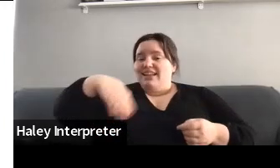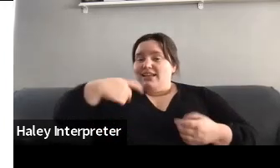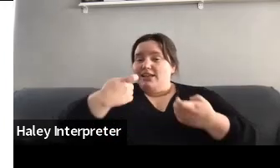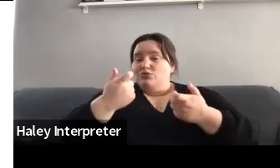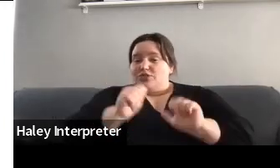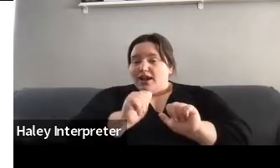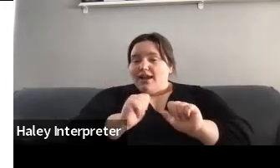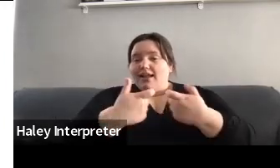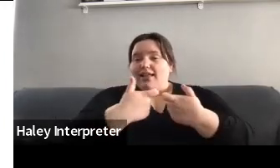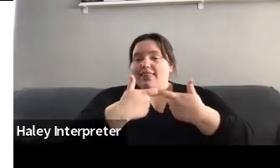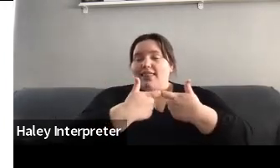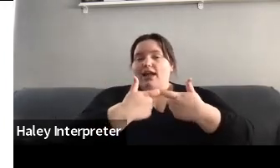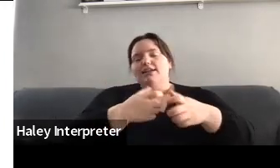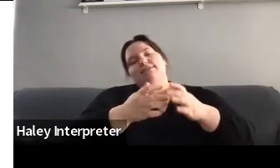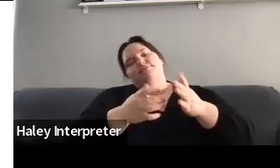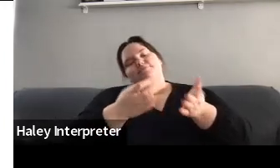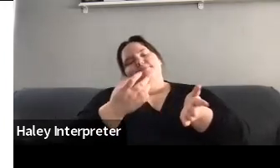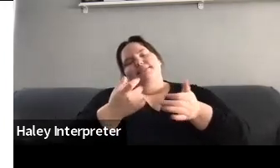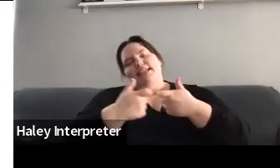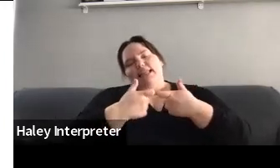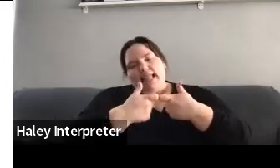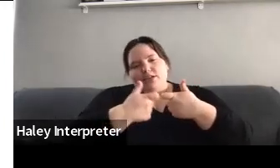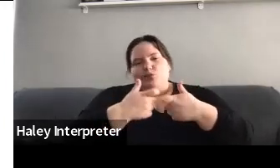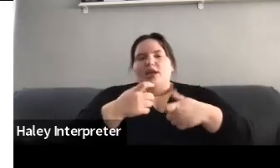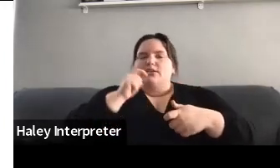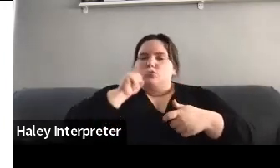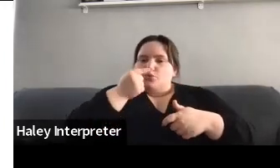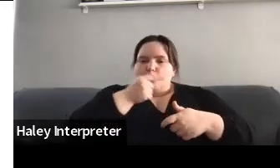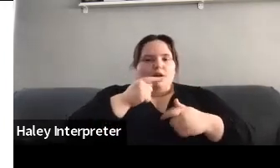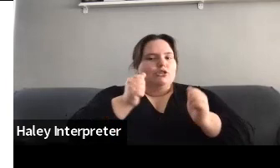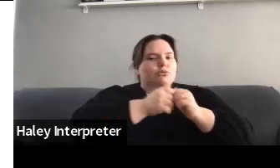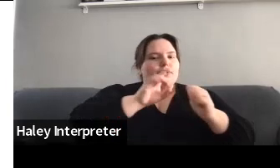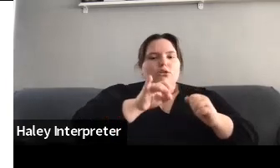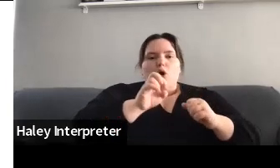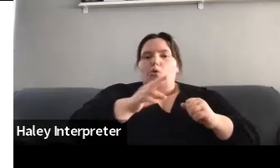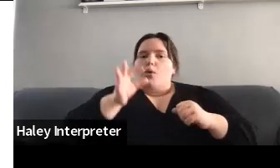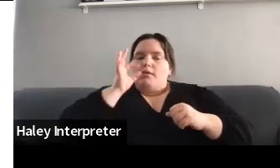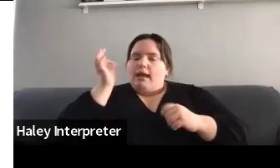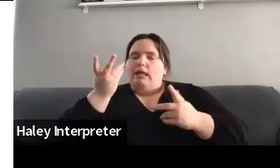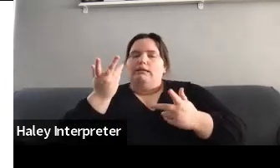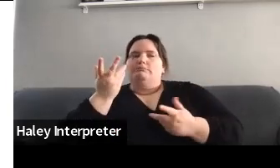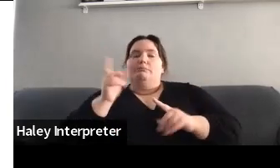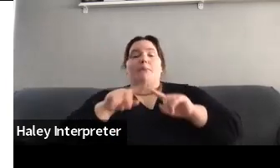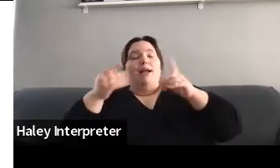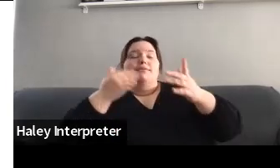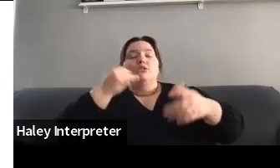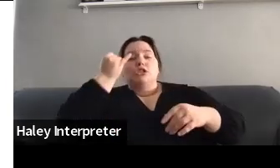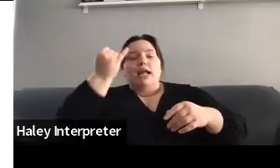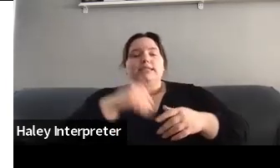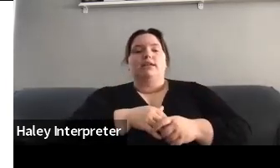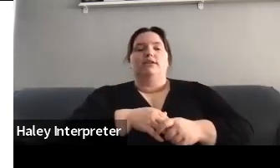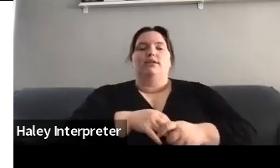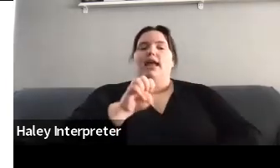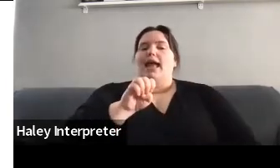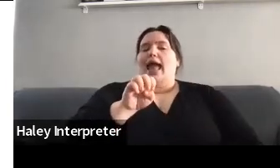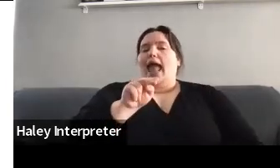cat. I'm not sure they would go for that, but it's an idea. Um, enzymatic pet toothpaste is